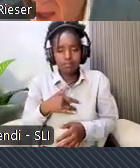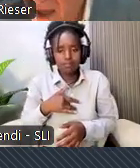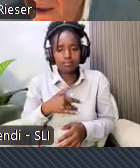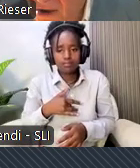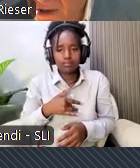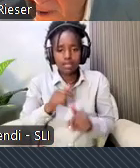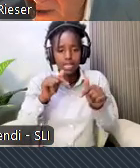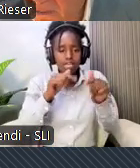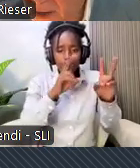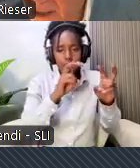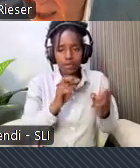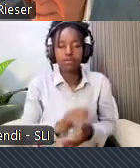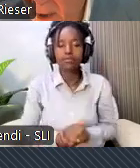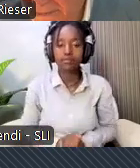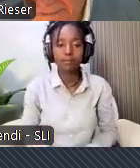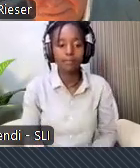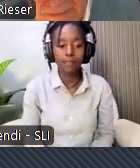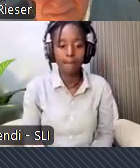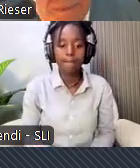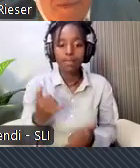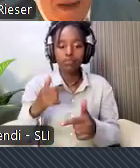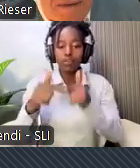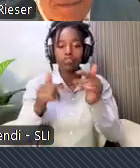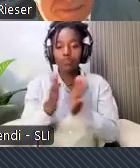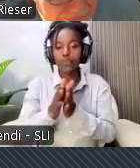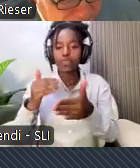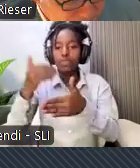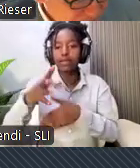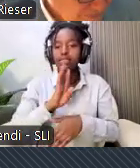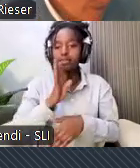Emile's contribution, please, Kihembo?